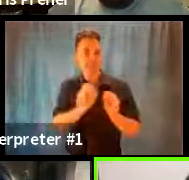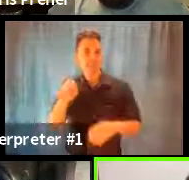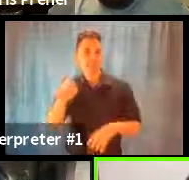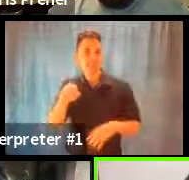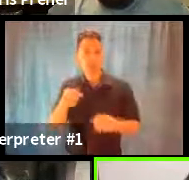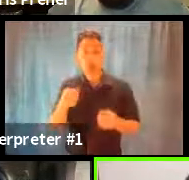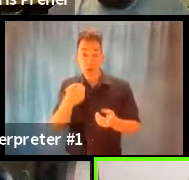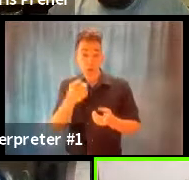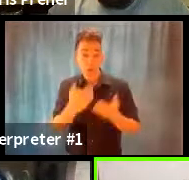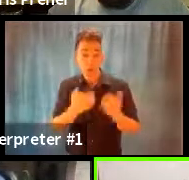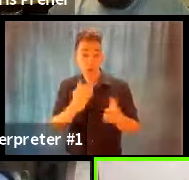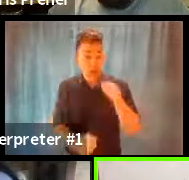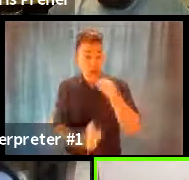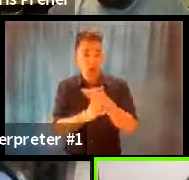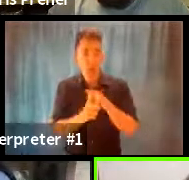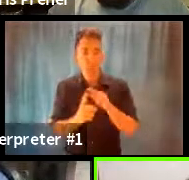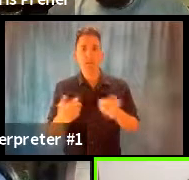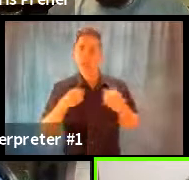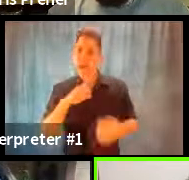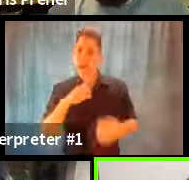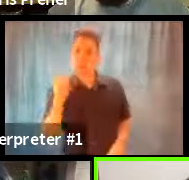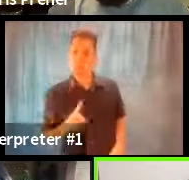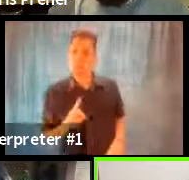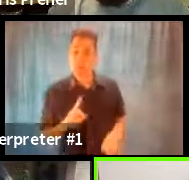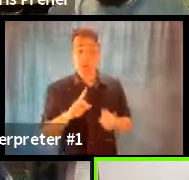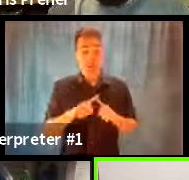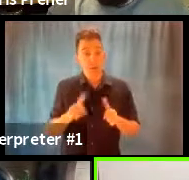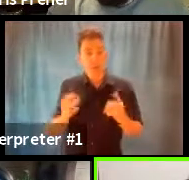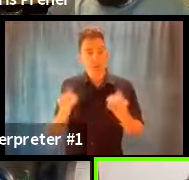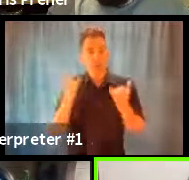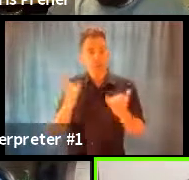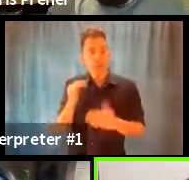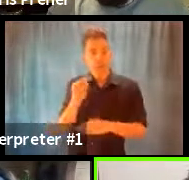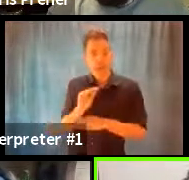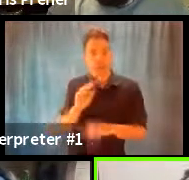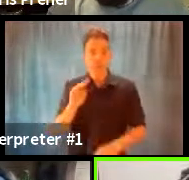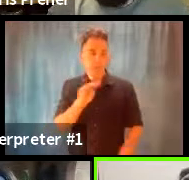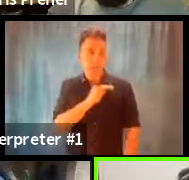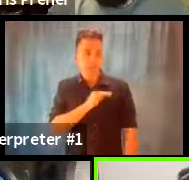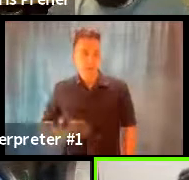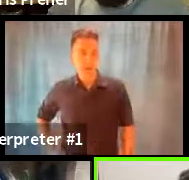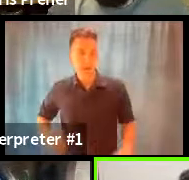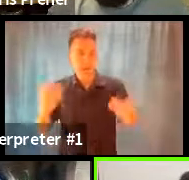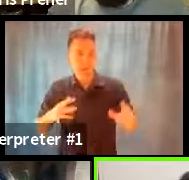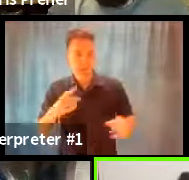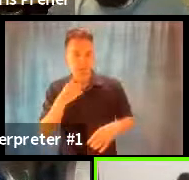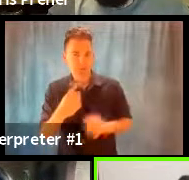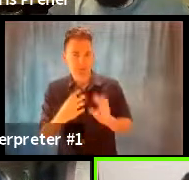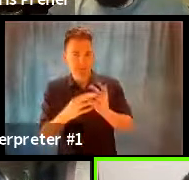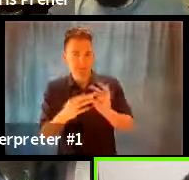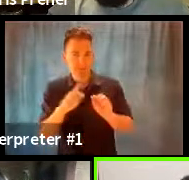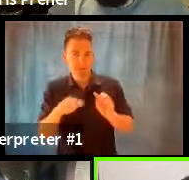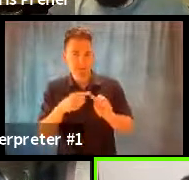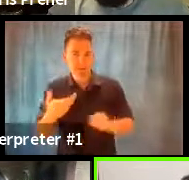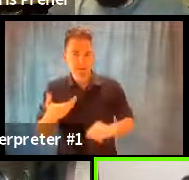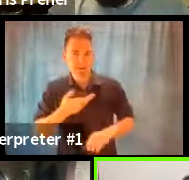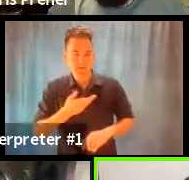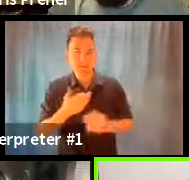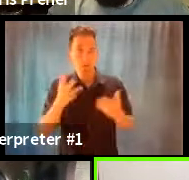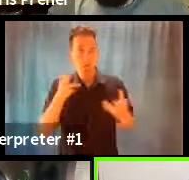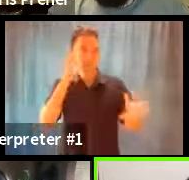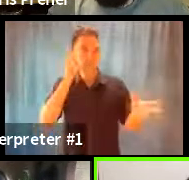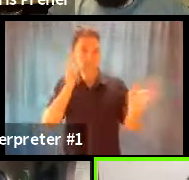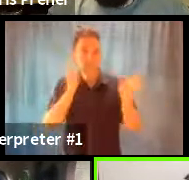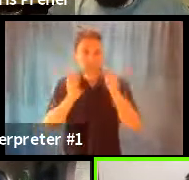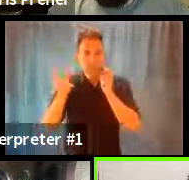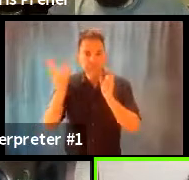know that we are trying to listen only this evening, as the mayor said when she introduced us. So we are not necessarily going